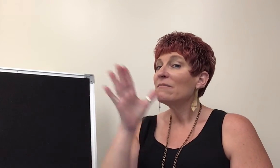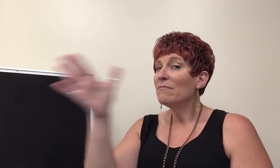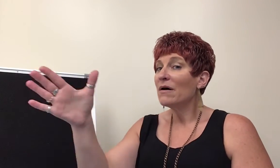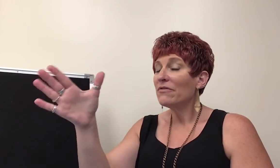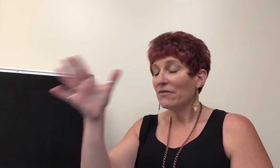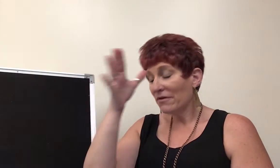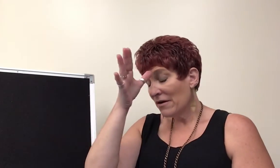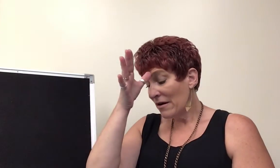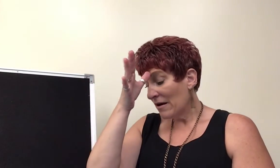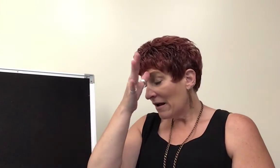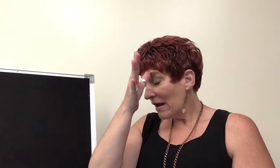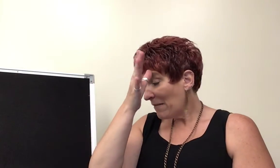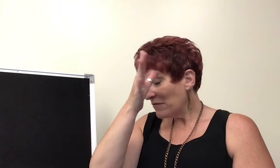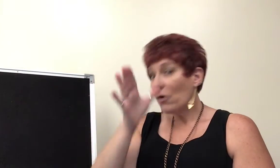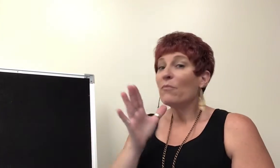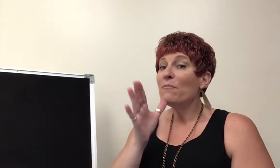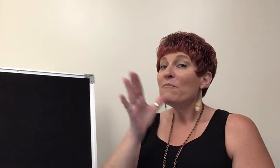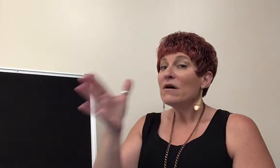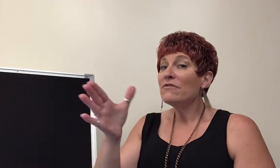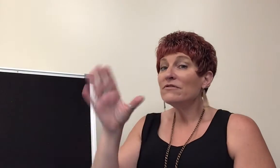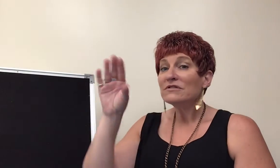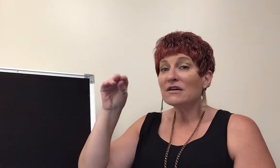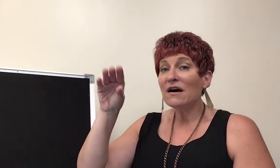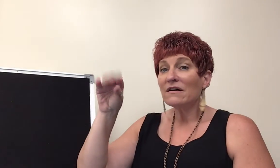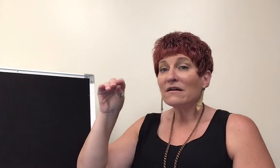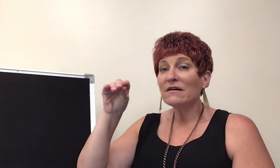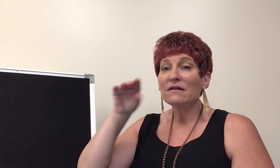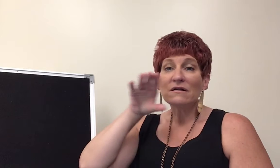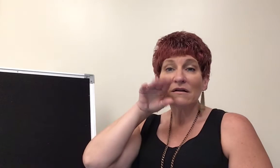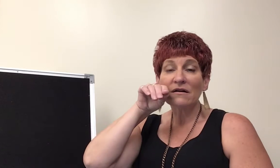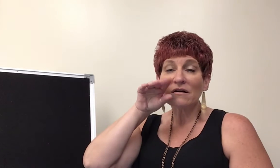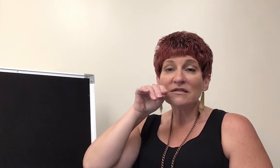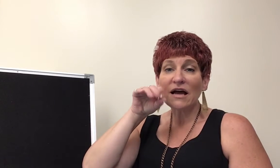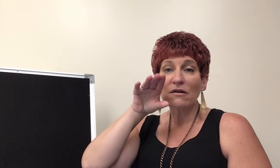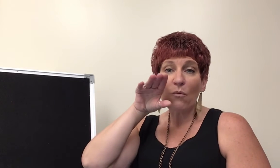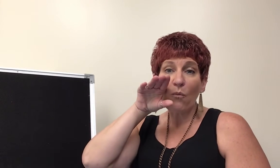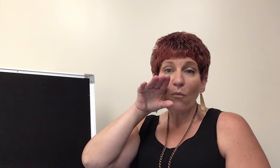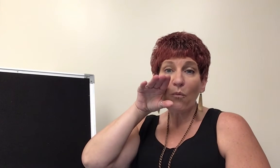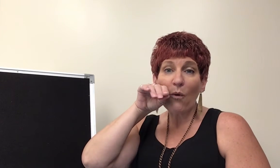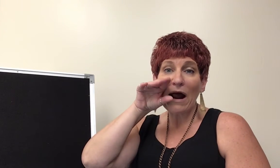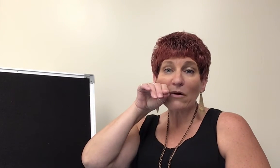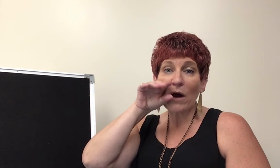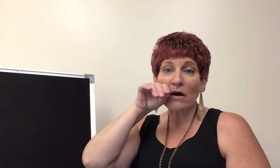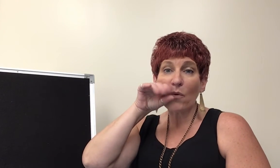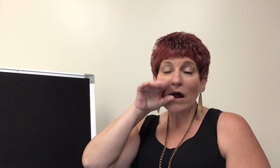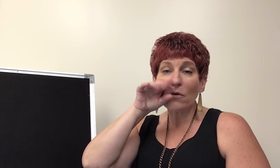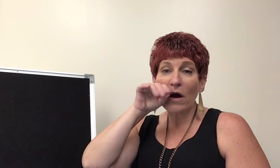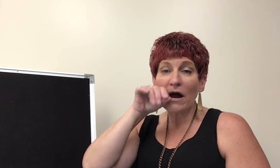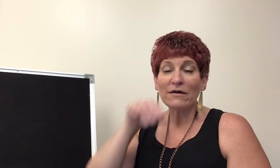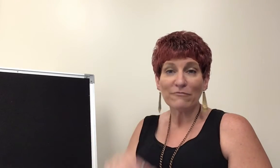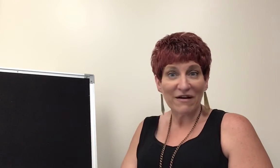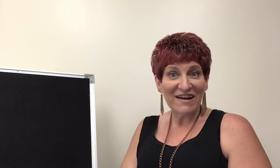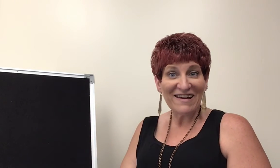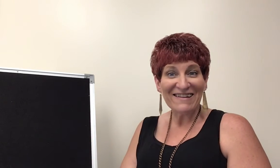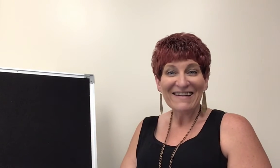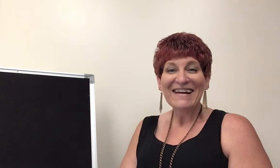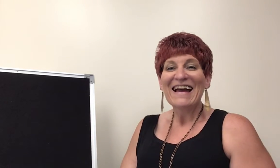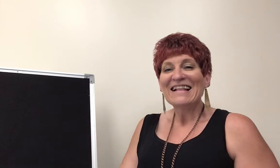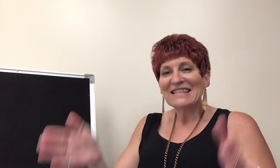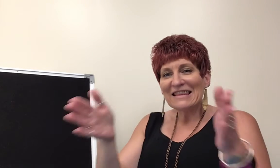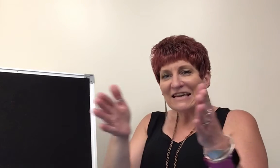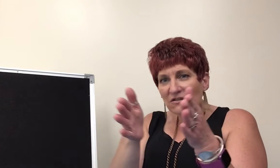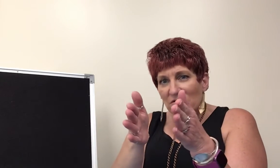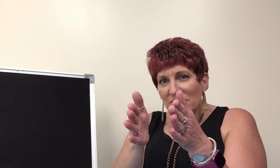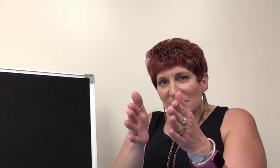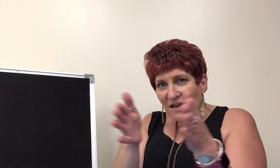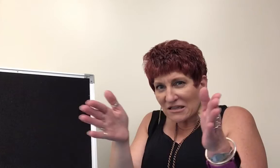here, mother. So mother duck said quack, quack, quack, quack, right?